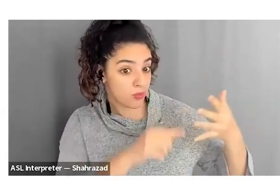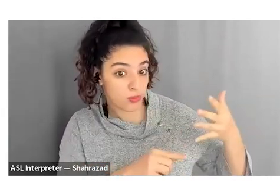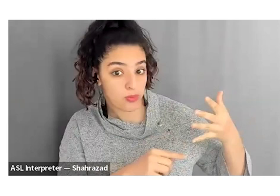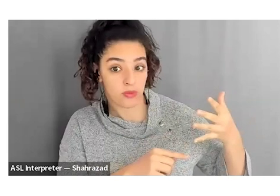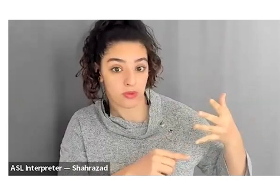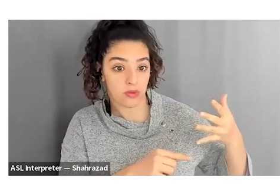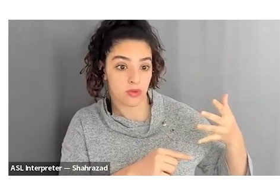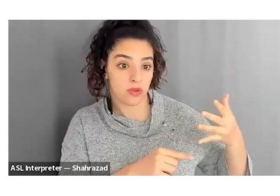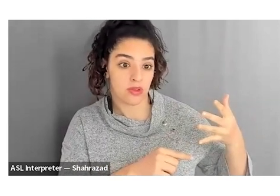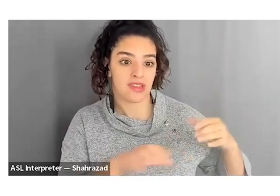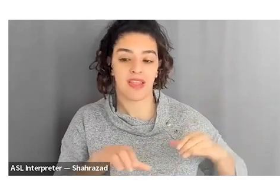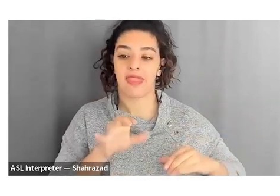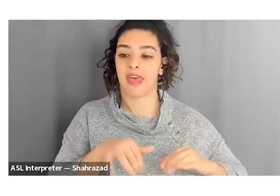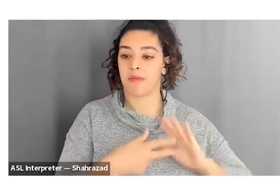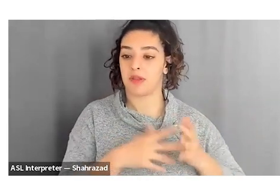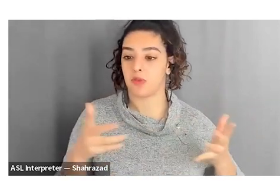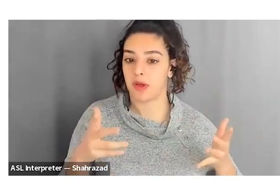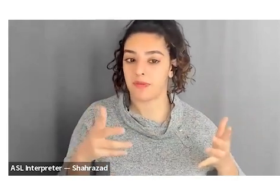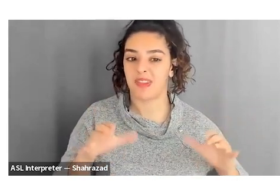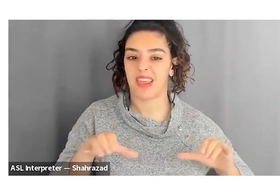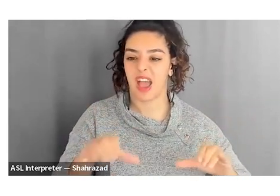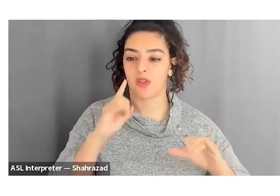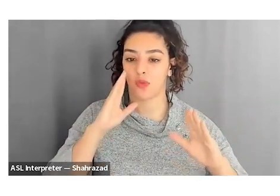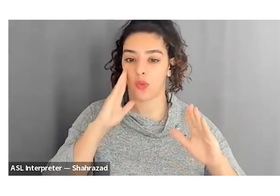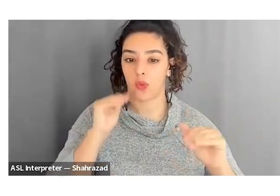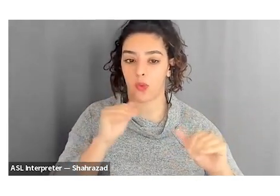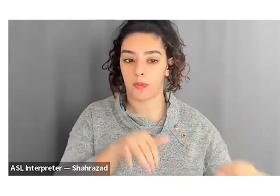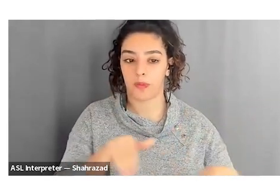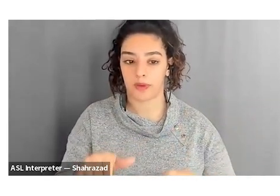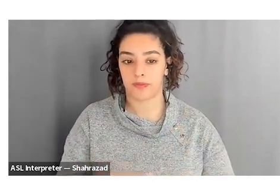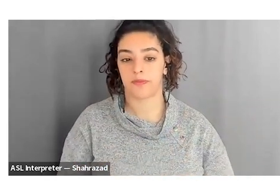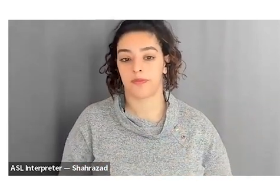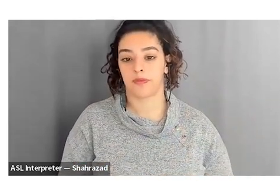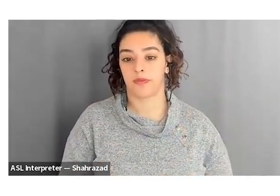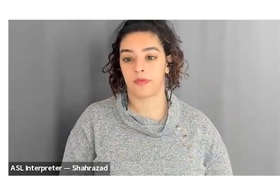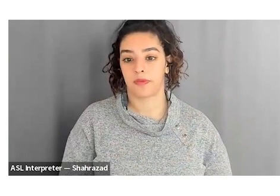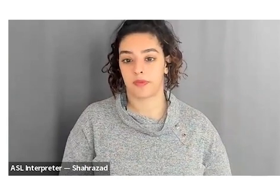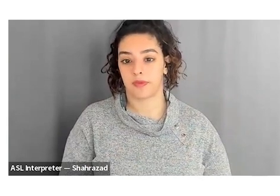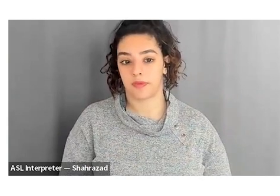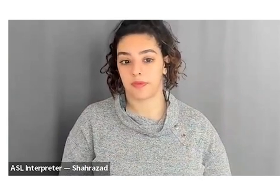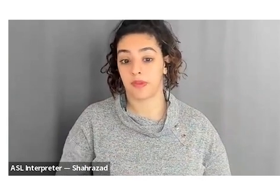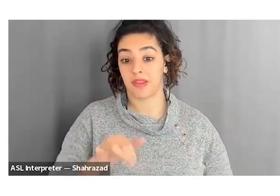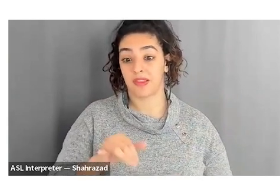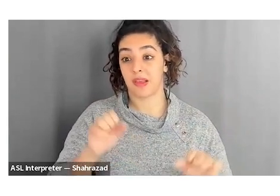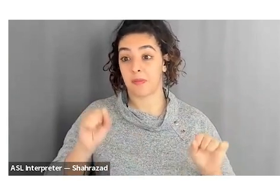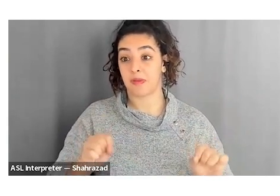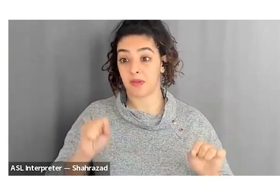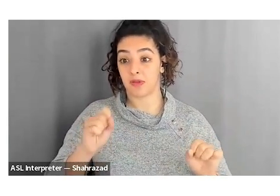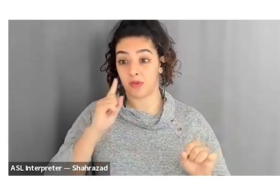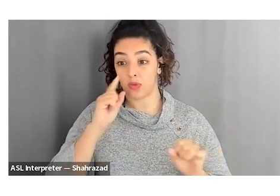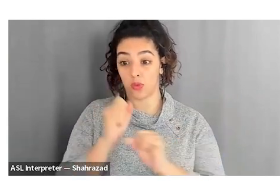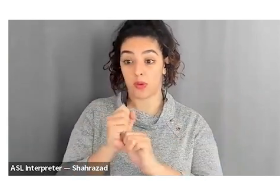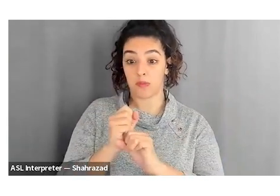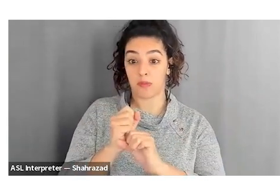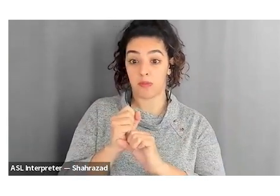What a powerful quote. And I think here Octavia is talking about our ability to imagine and